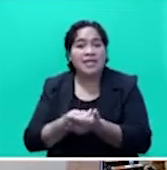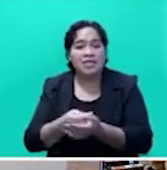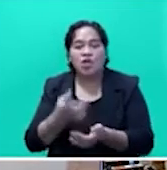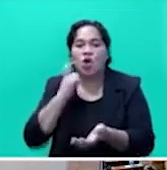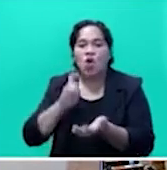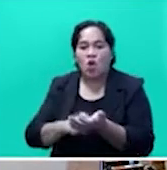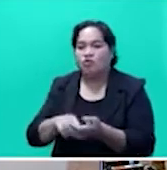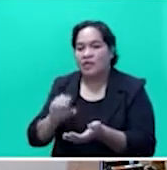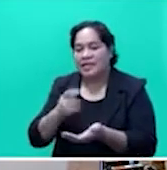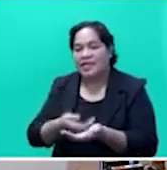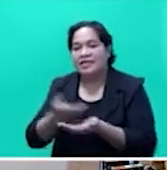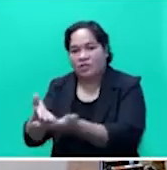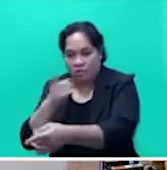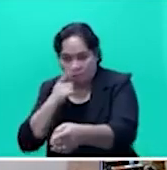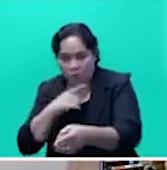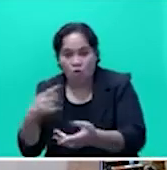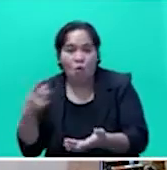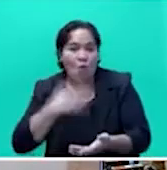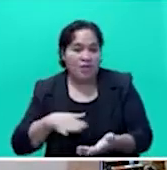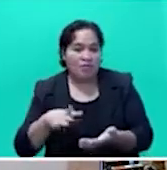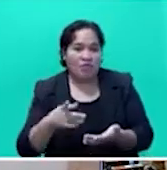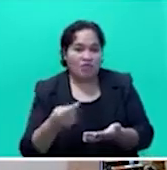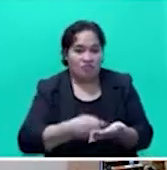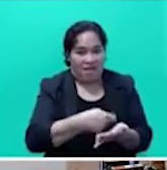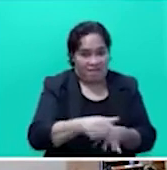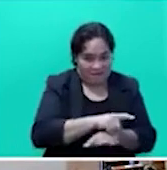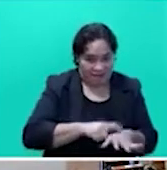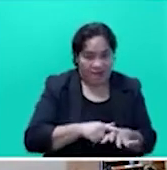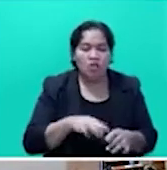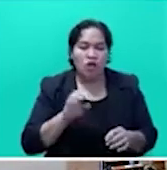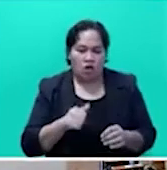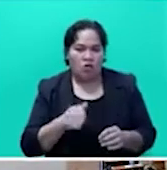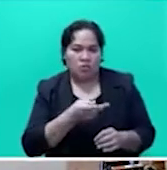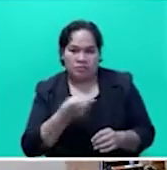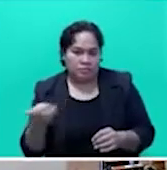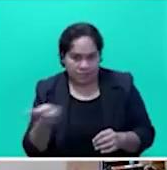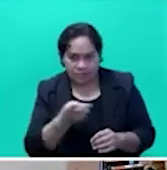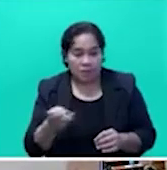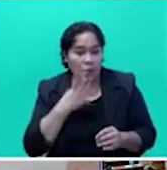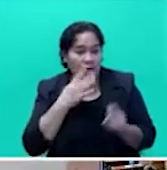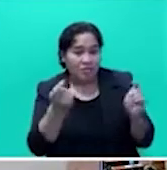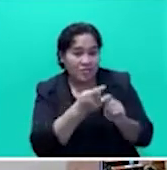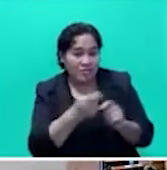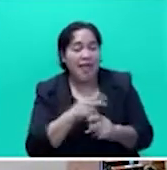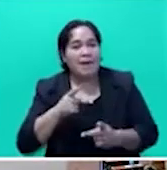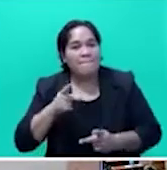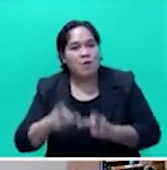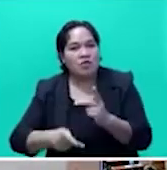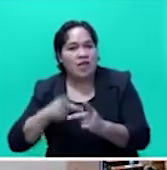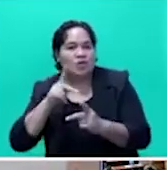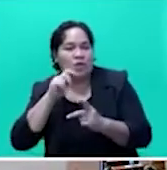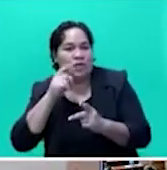loaned to the lessees. It is beneficial to both parties, and as a result of this amendment, the process will be